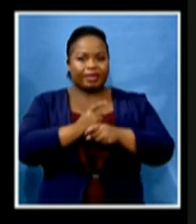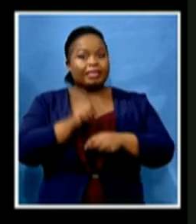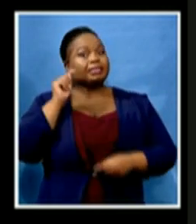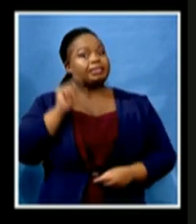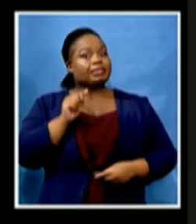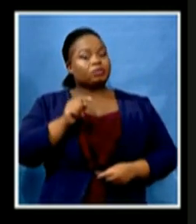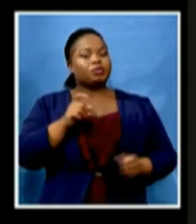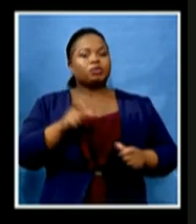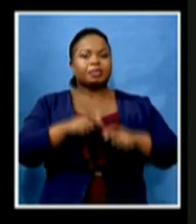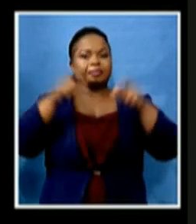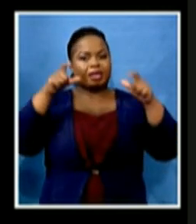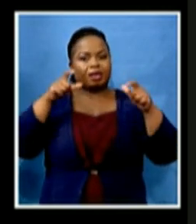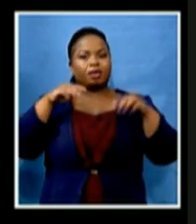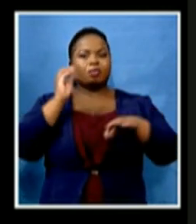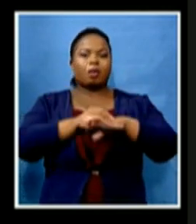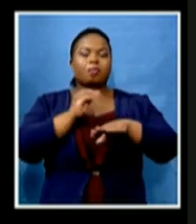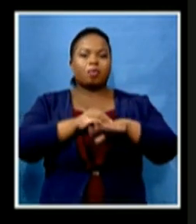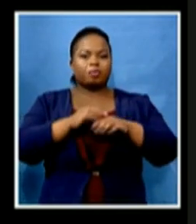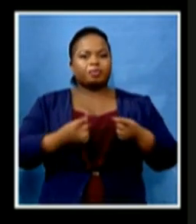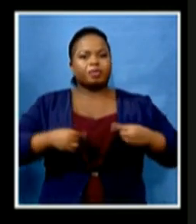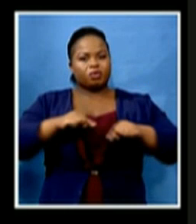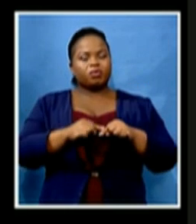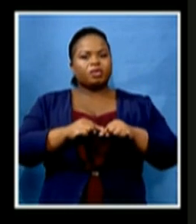to give us a huge